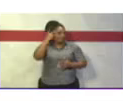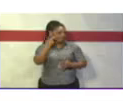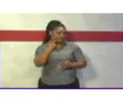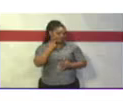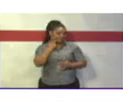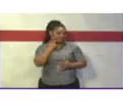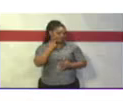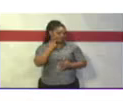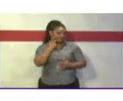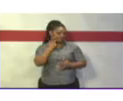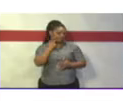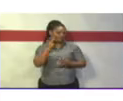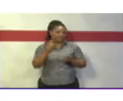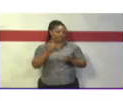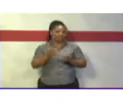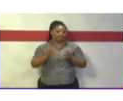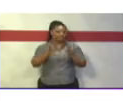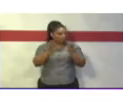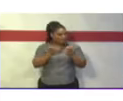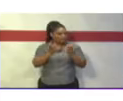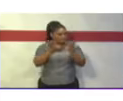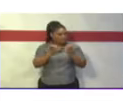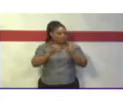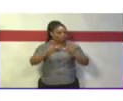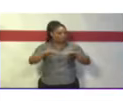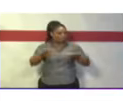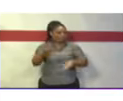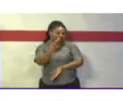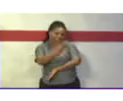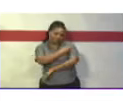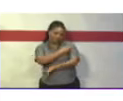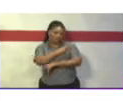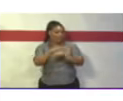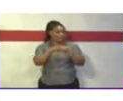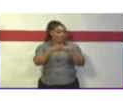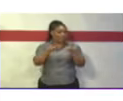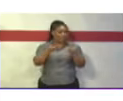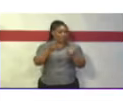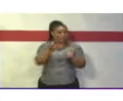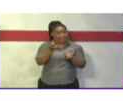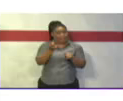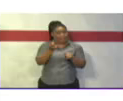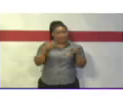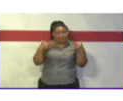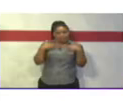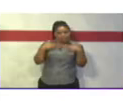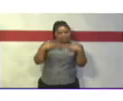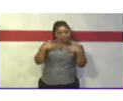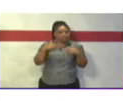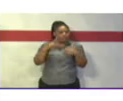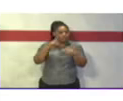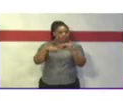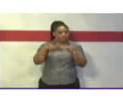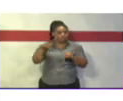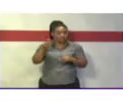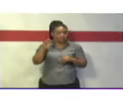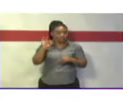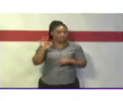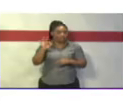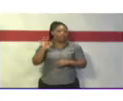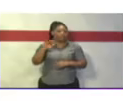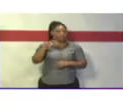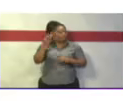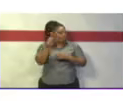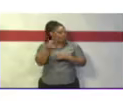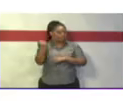their children to be vaccinated, but they're a little bit skeptical about the Pfizer. Just a few days ago, the British